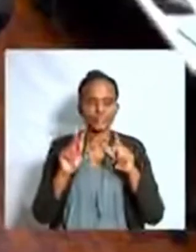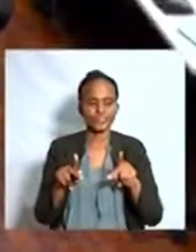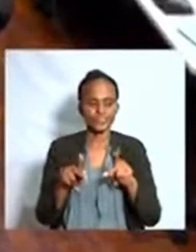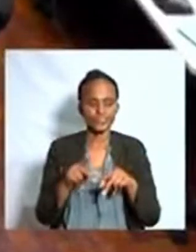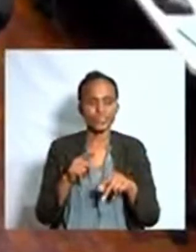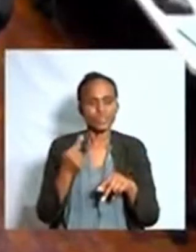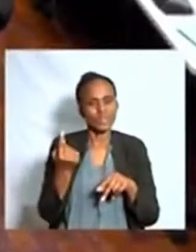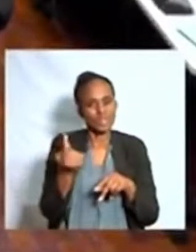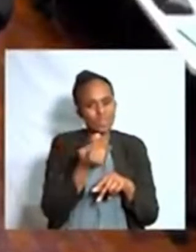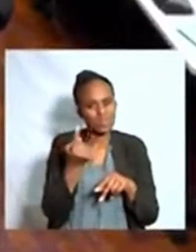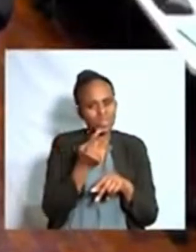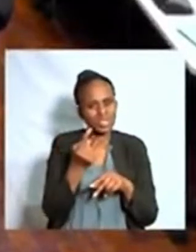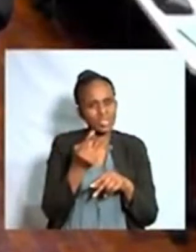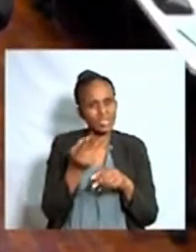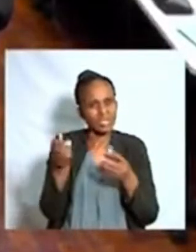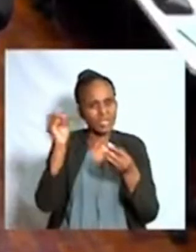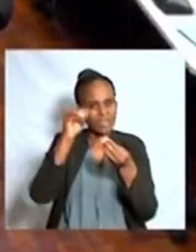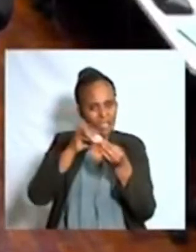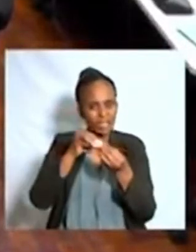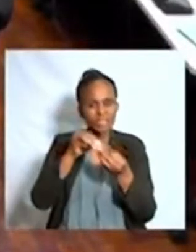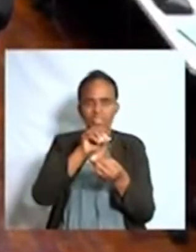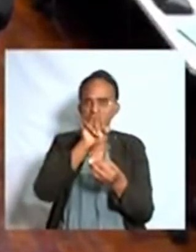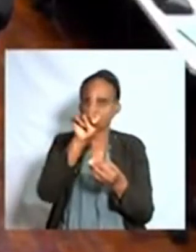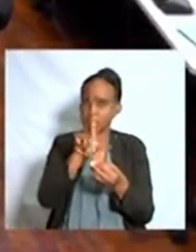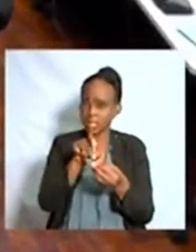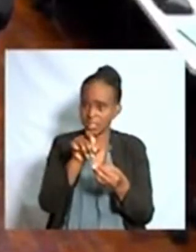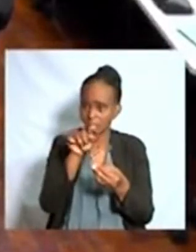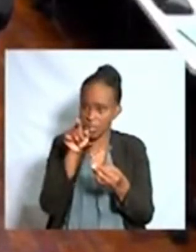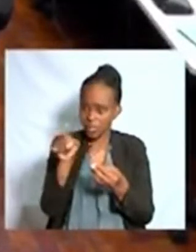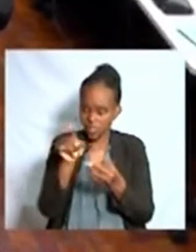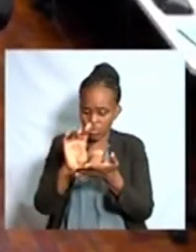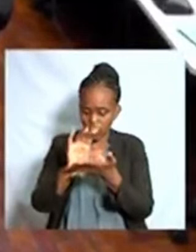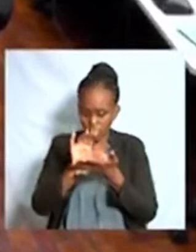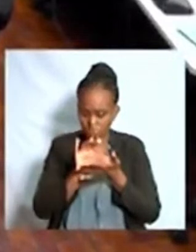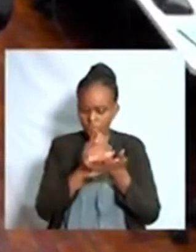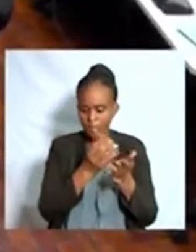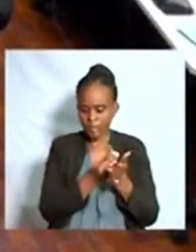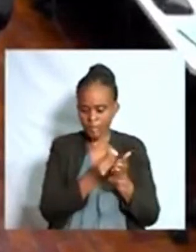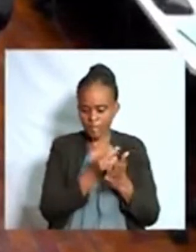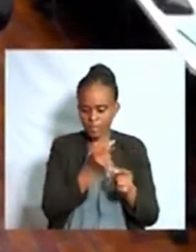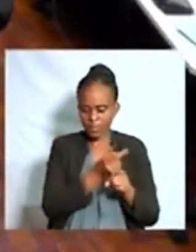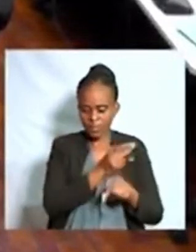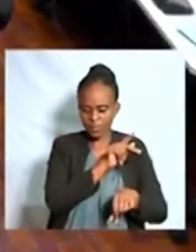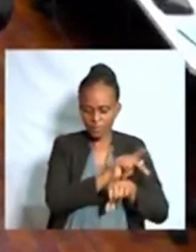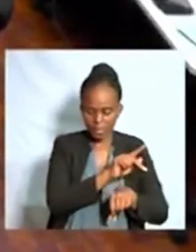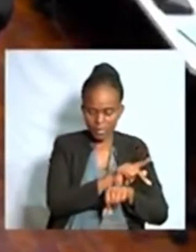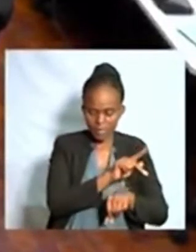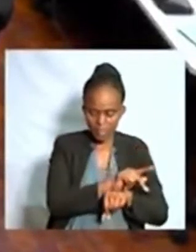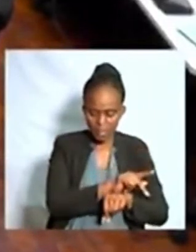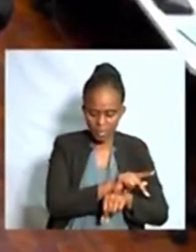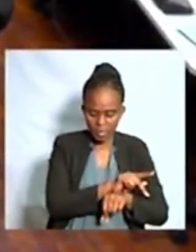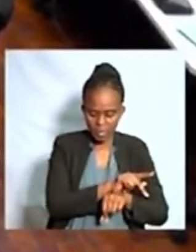Just a follow-up on the same. You borrowed money from capital projects.